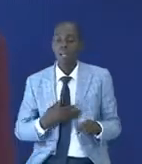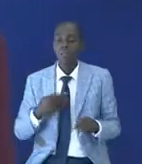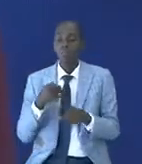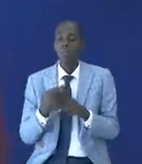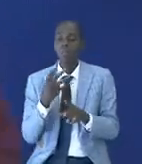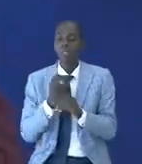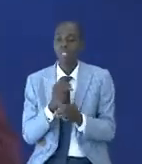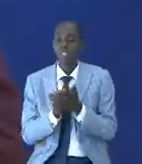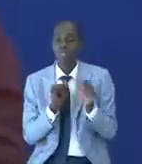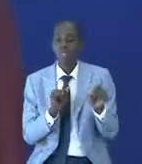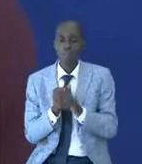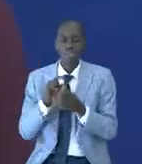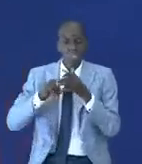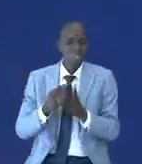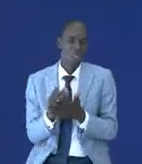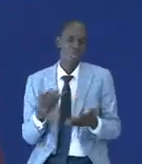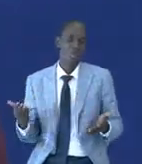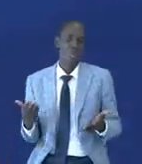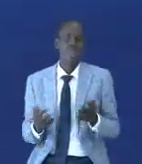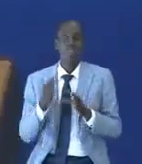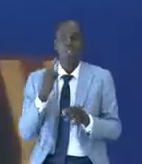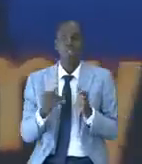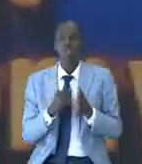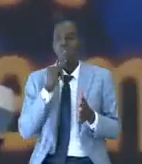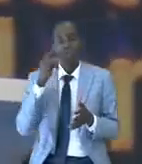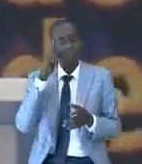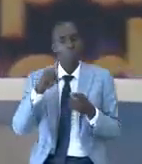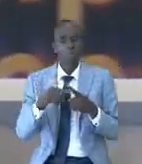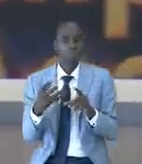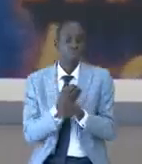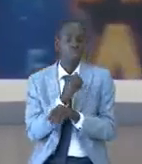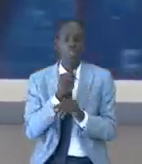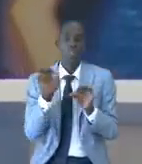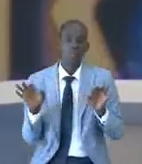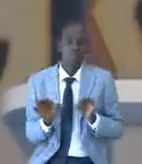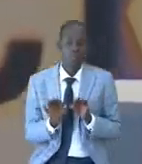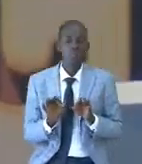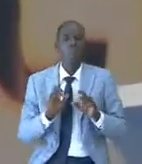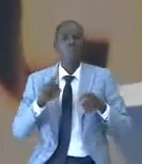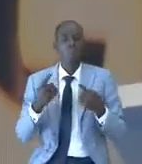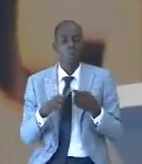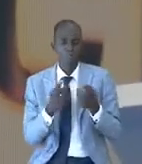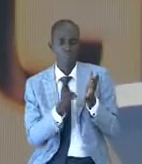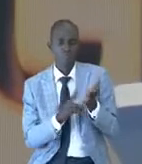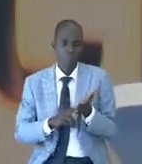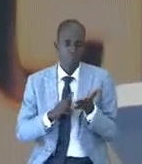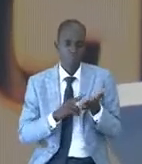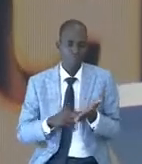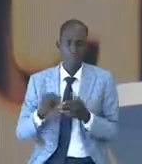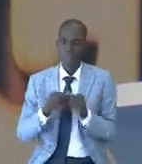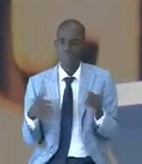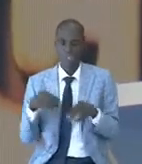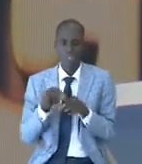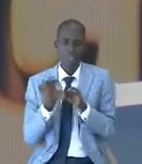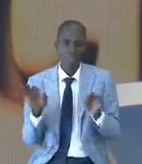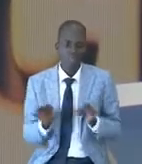something. Begin some, even if it is to go and take a form, even if it is to go and fill the form, even if it is to check up